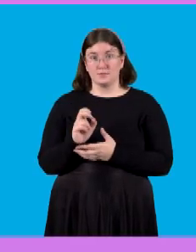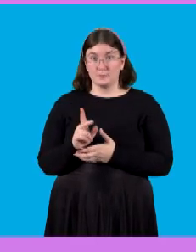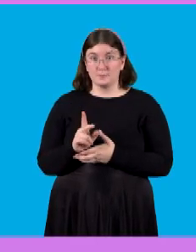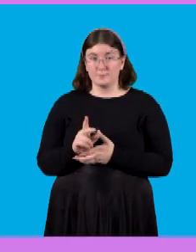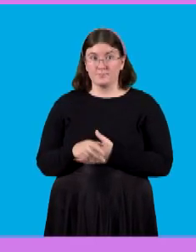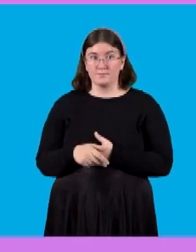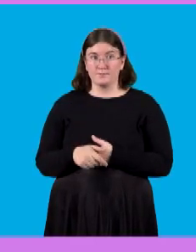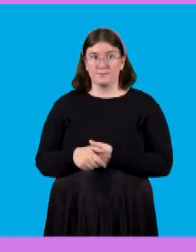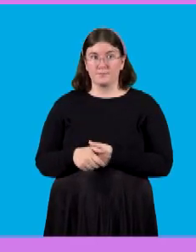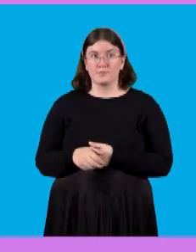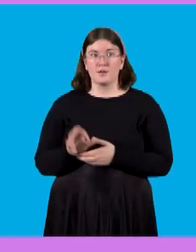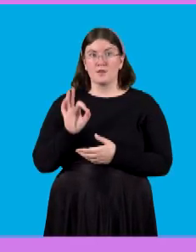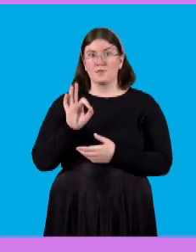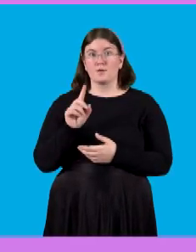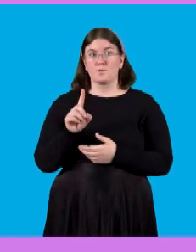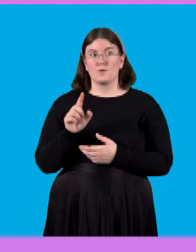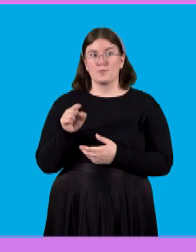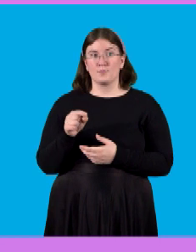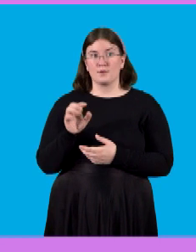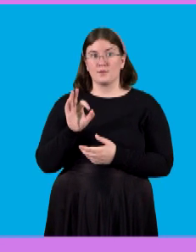13.78, right? So